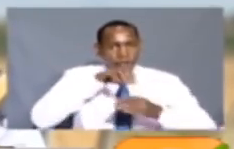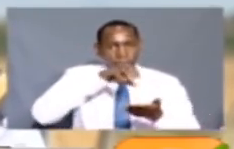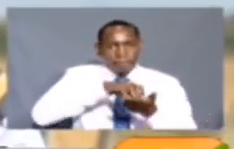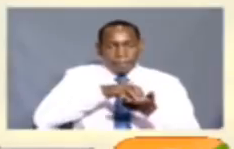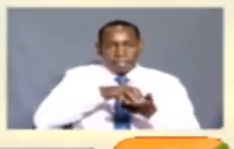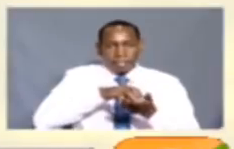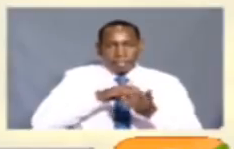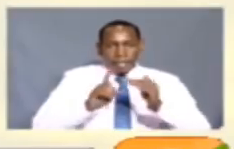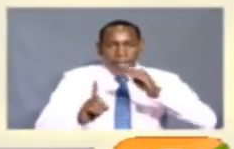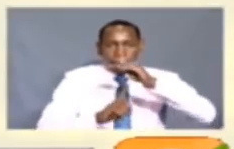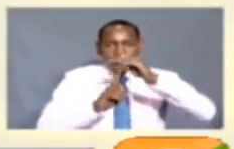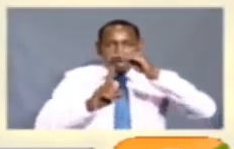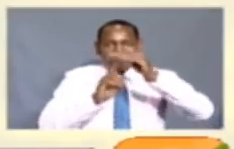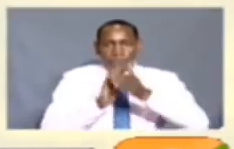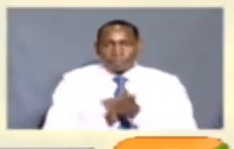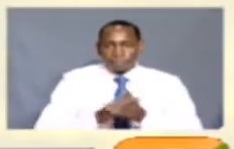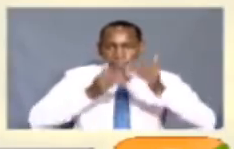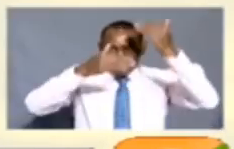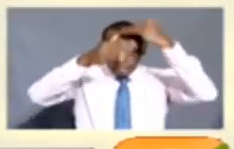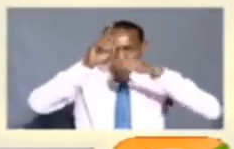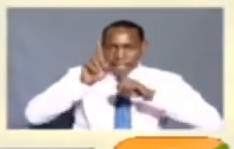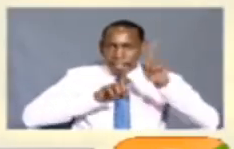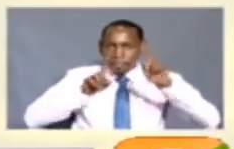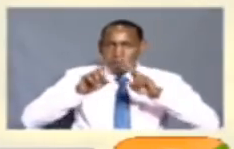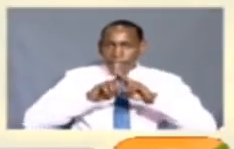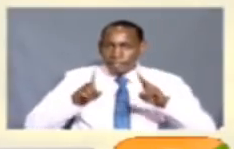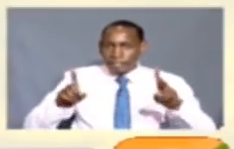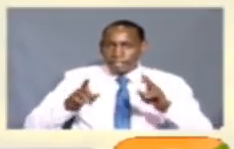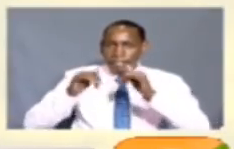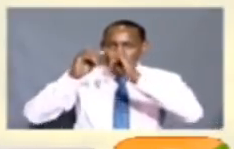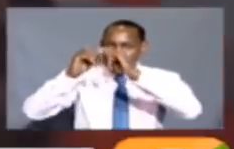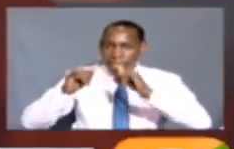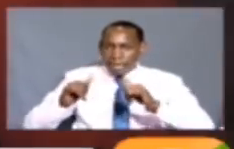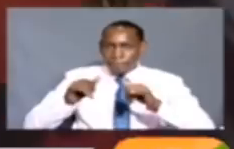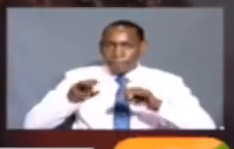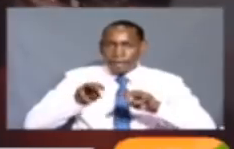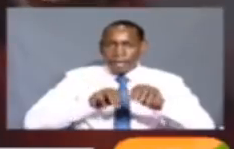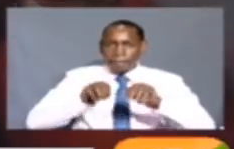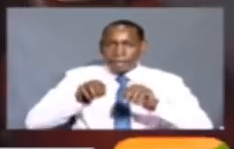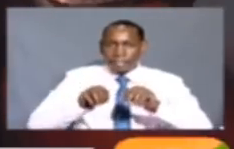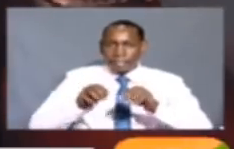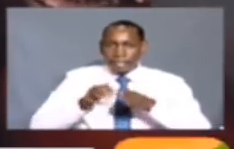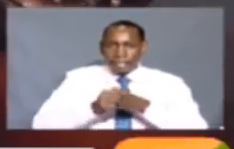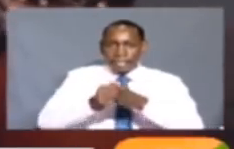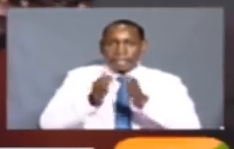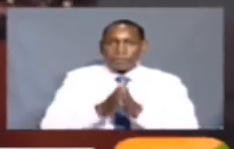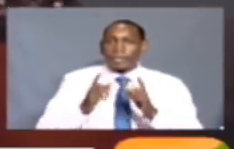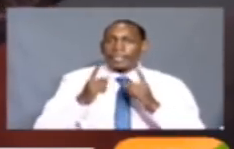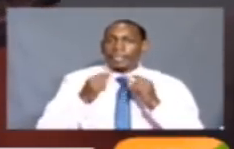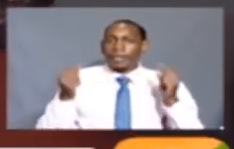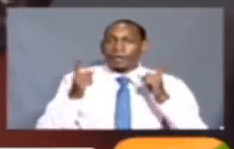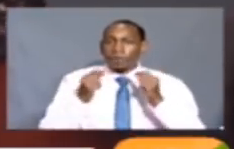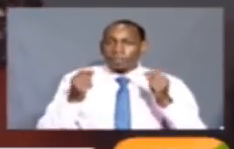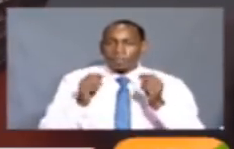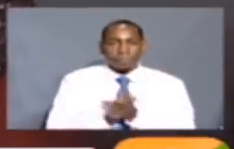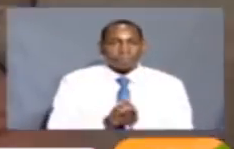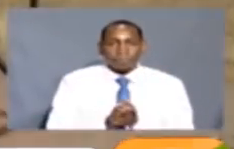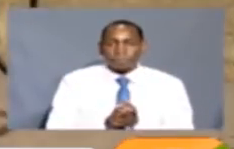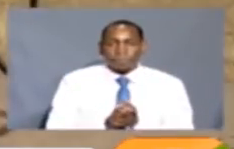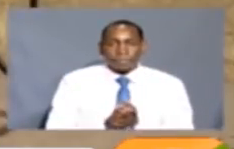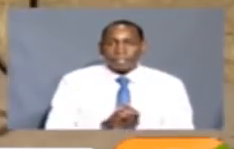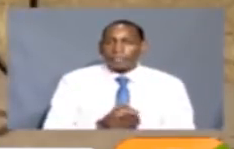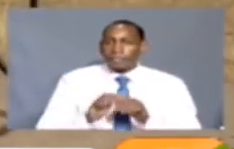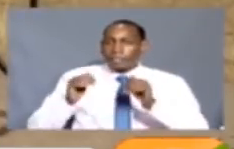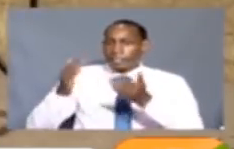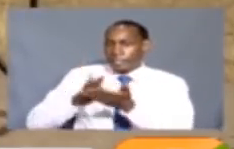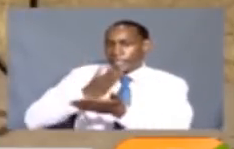balloon company. His career in tourism started as a camp manager, guide and host. Riz is no stranger to sharing